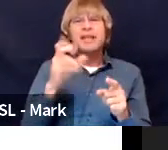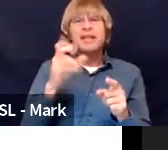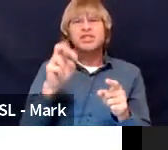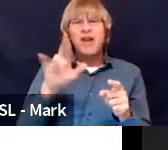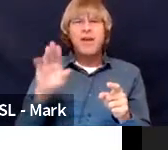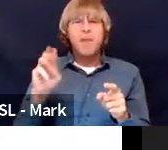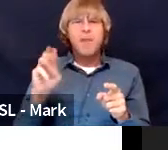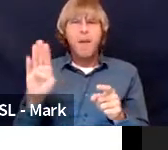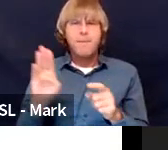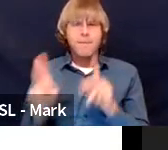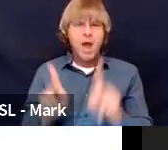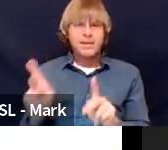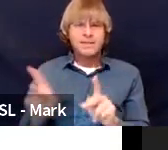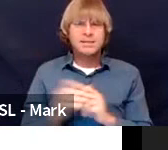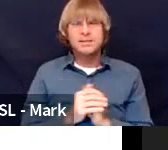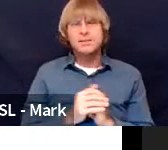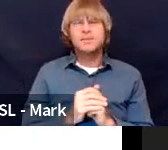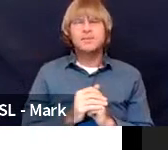audience.